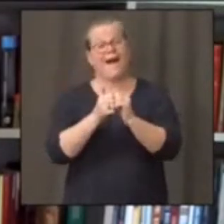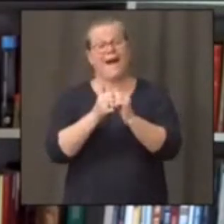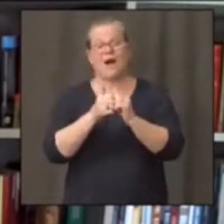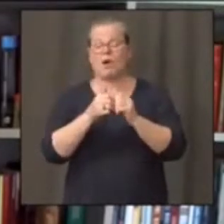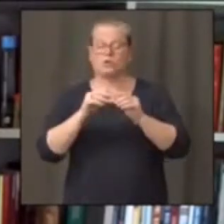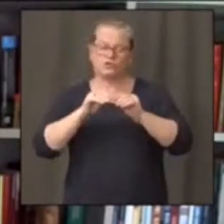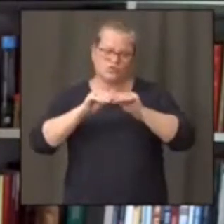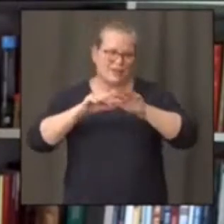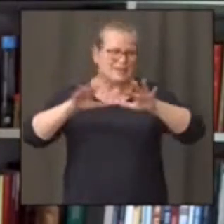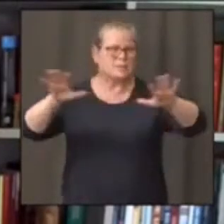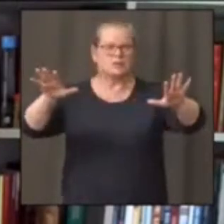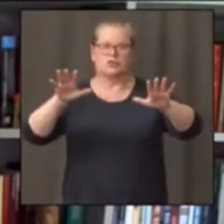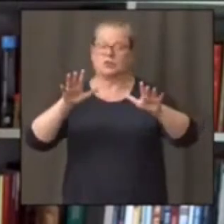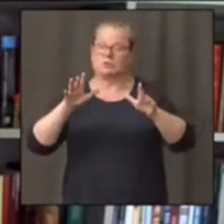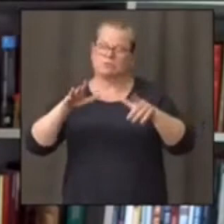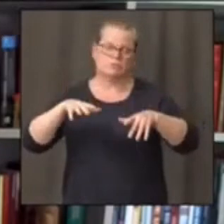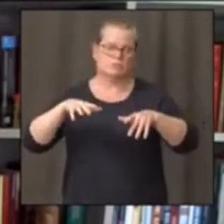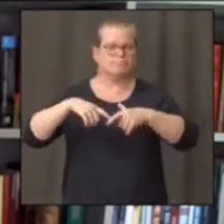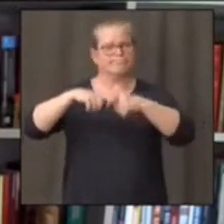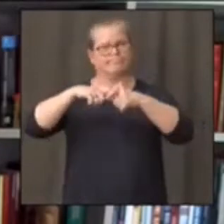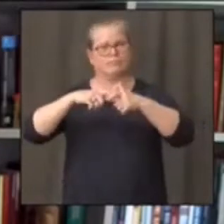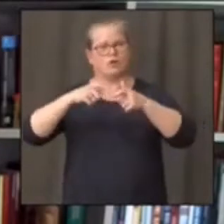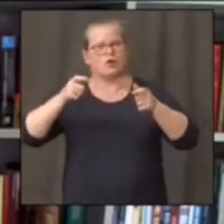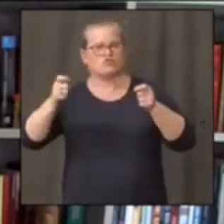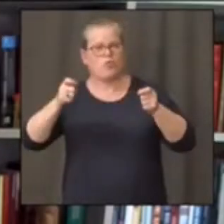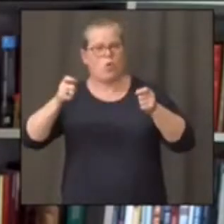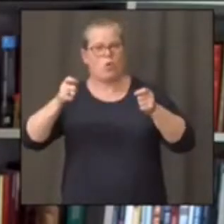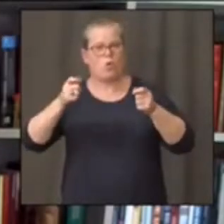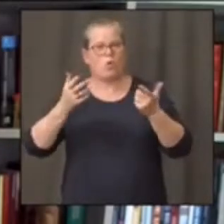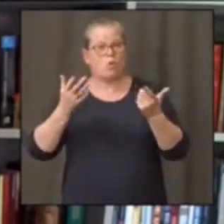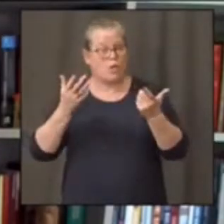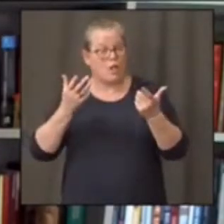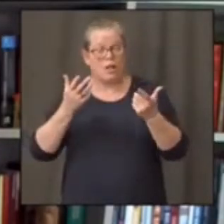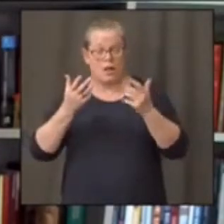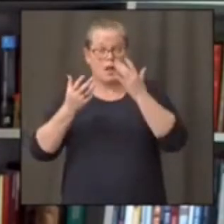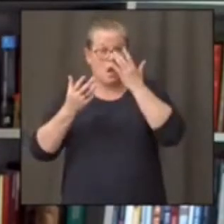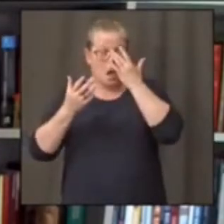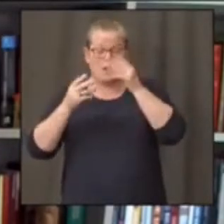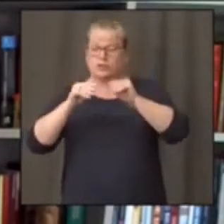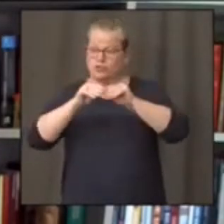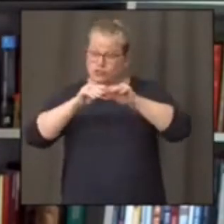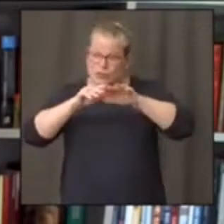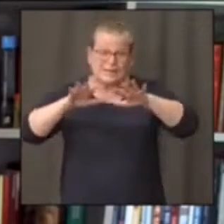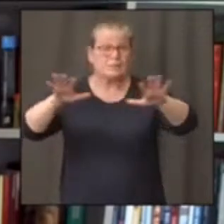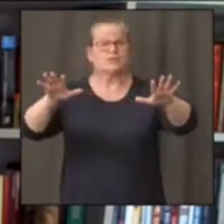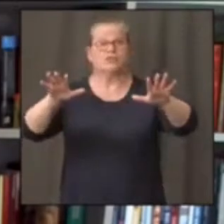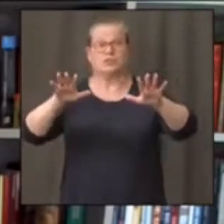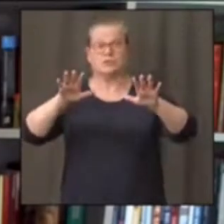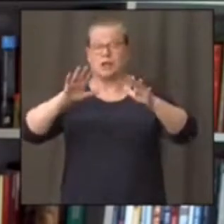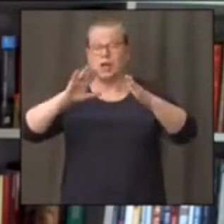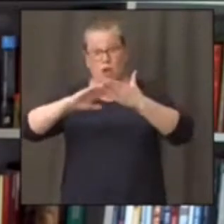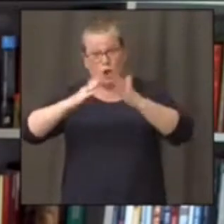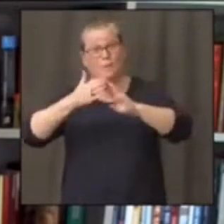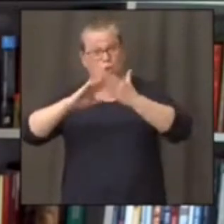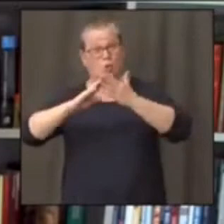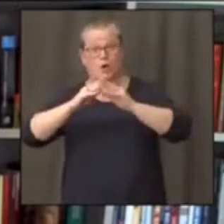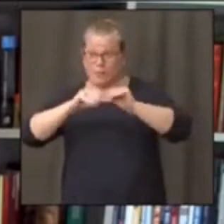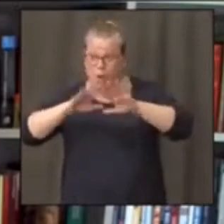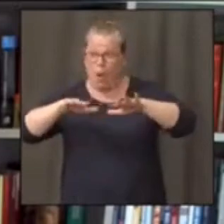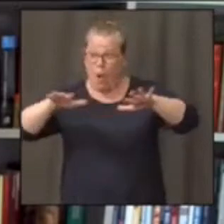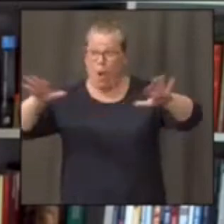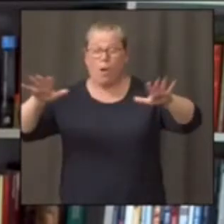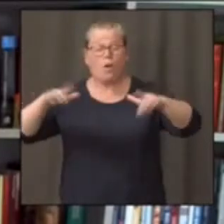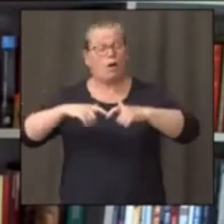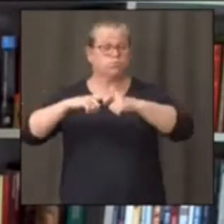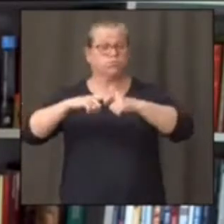community. And the most important part in controlling transmission in the community is going to be having people who are